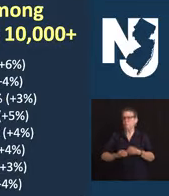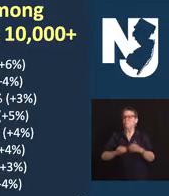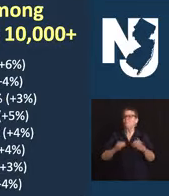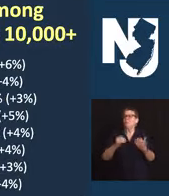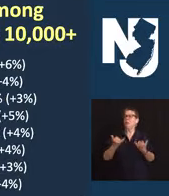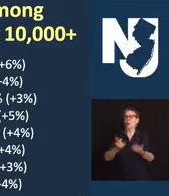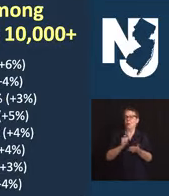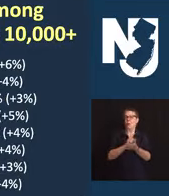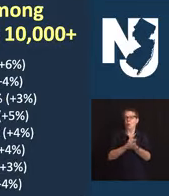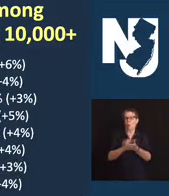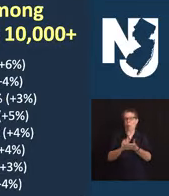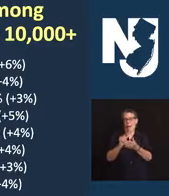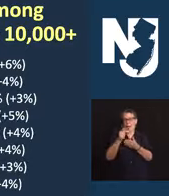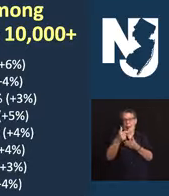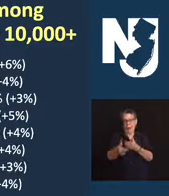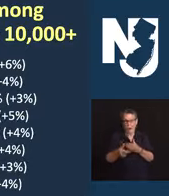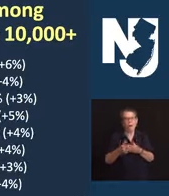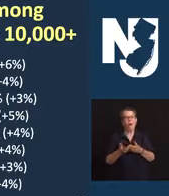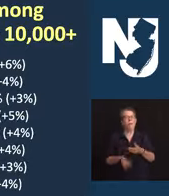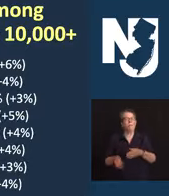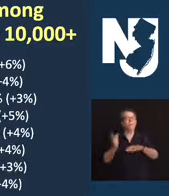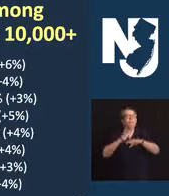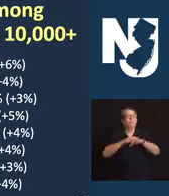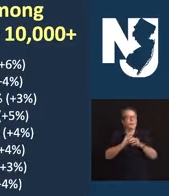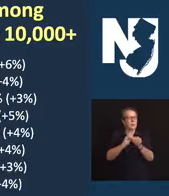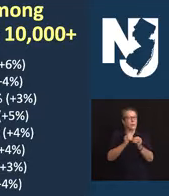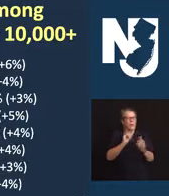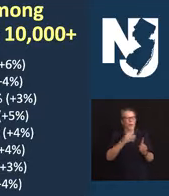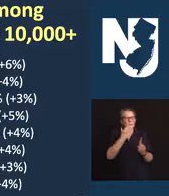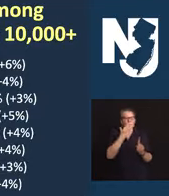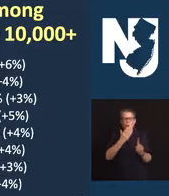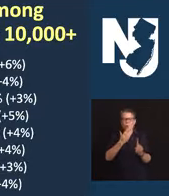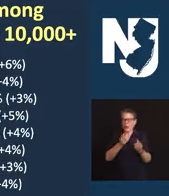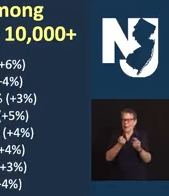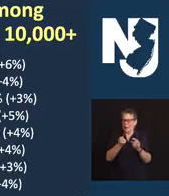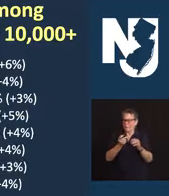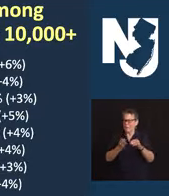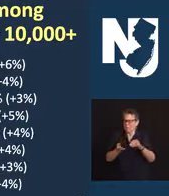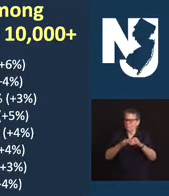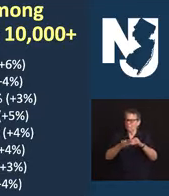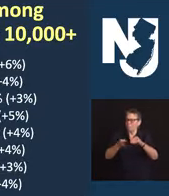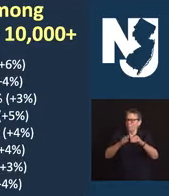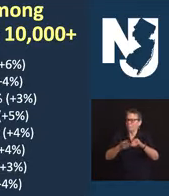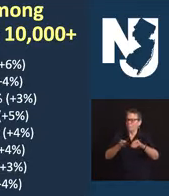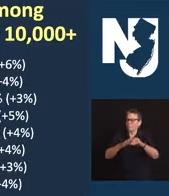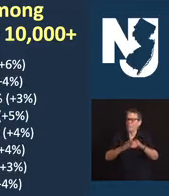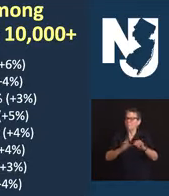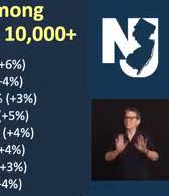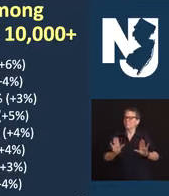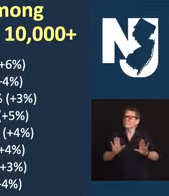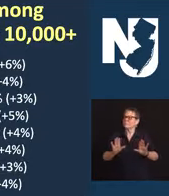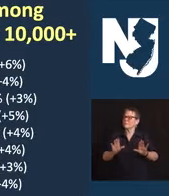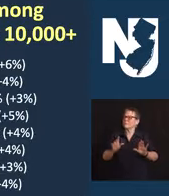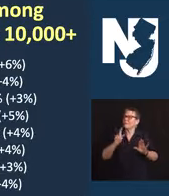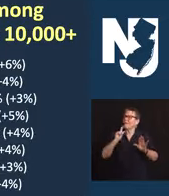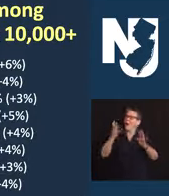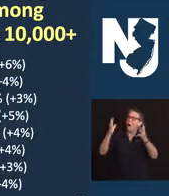the board, and while this is a very good thing, no one should rest on any laurels as there is still much work to be